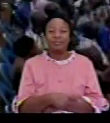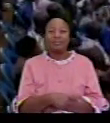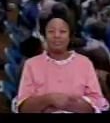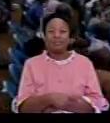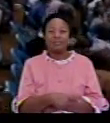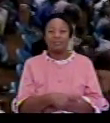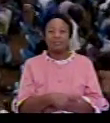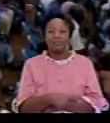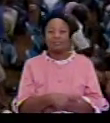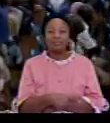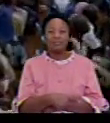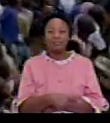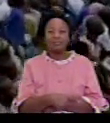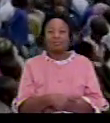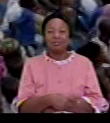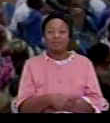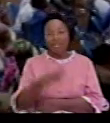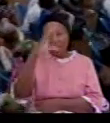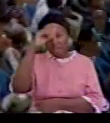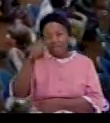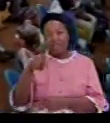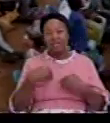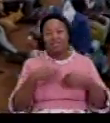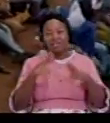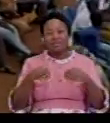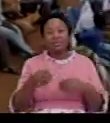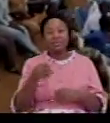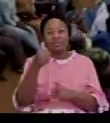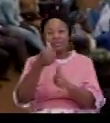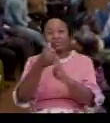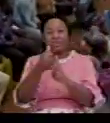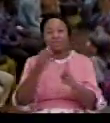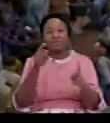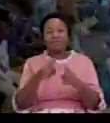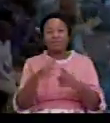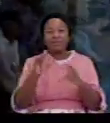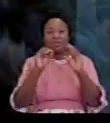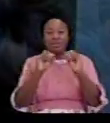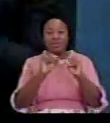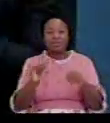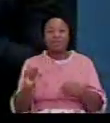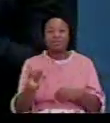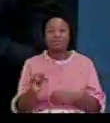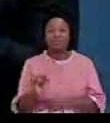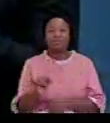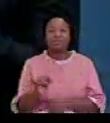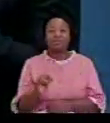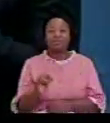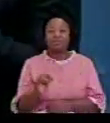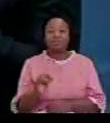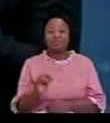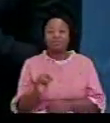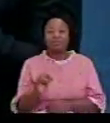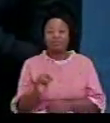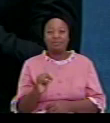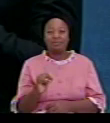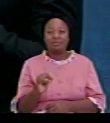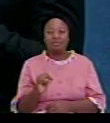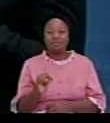l'enseignement. He has given himself to the crusade, to teaching. Et je sais que vous avez reçu